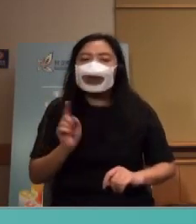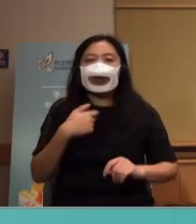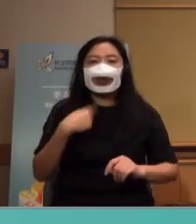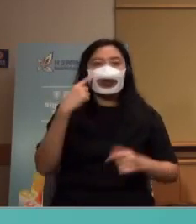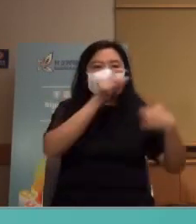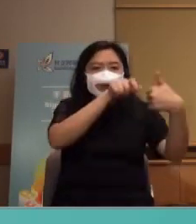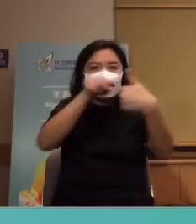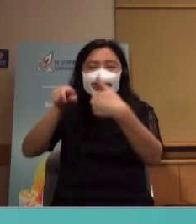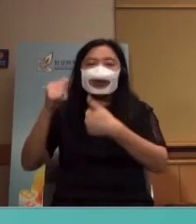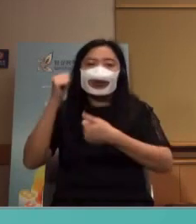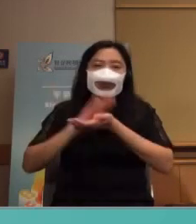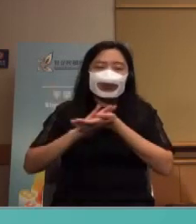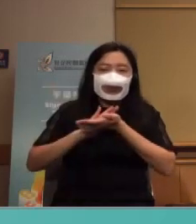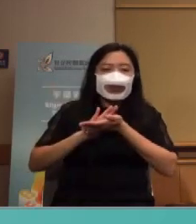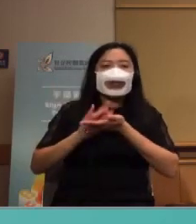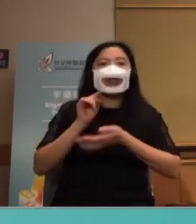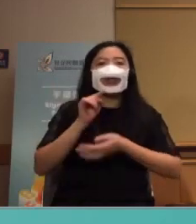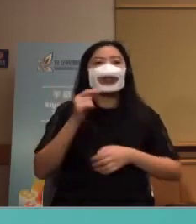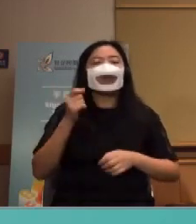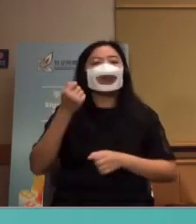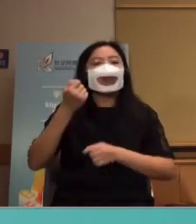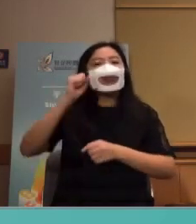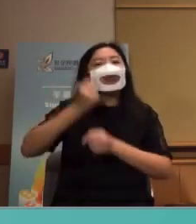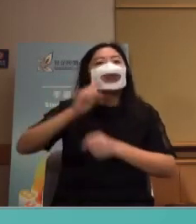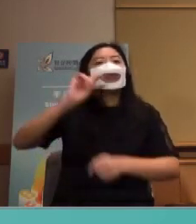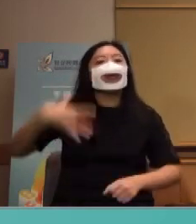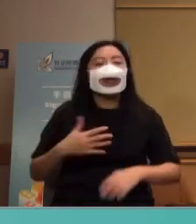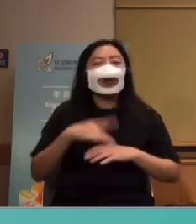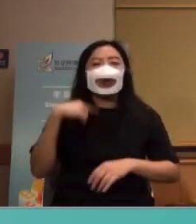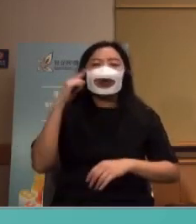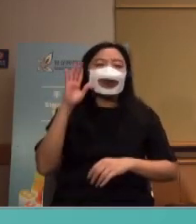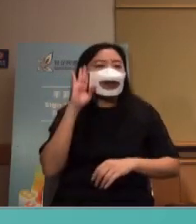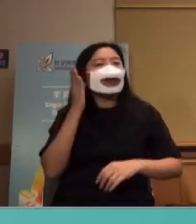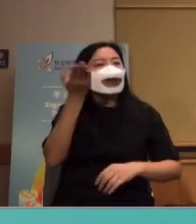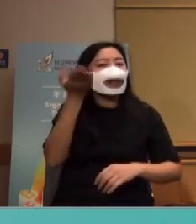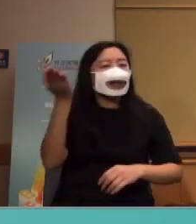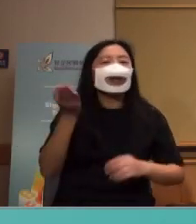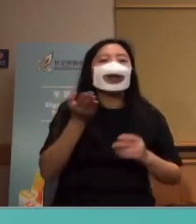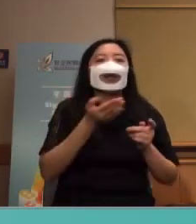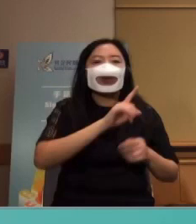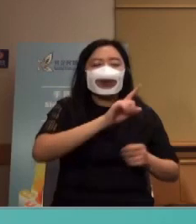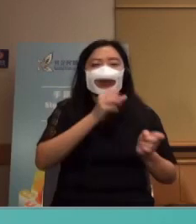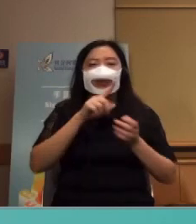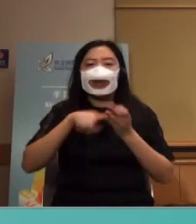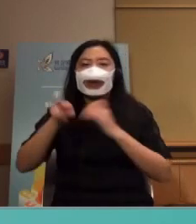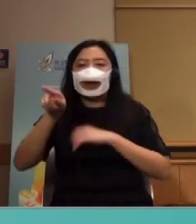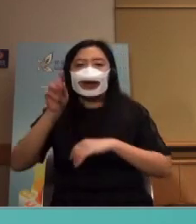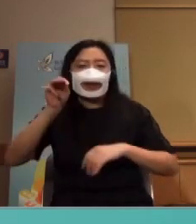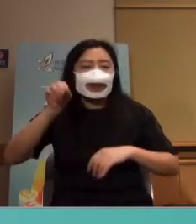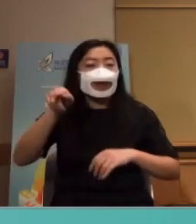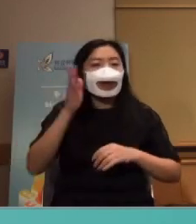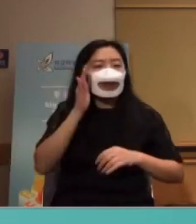Max. You know, it's very trendy to be in the metaverse. So why is it